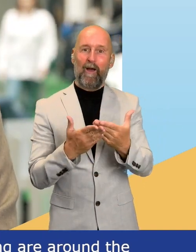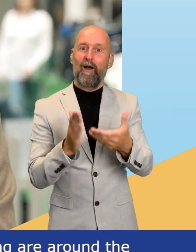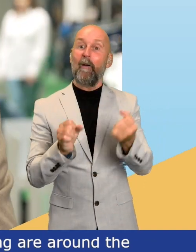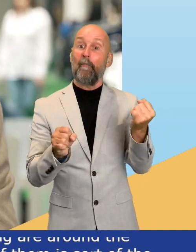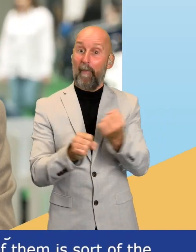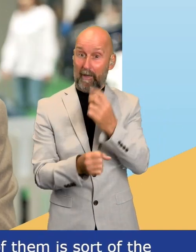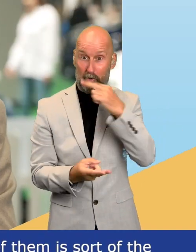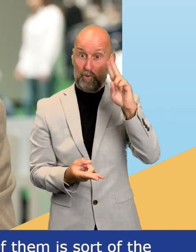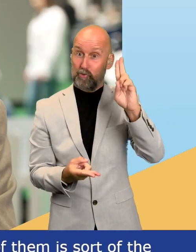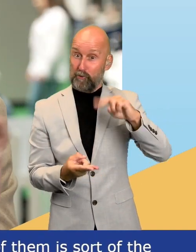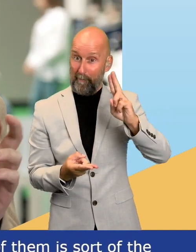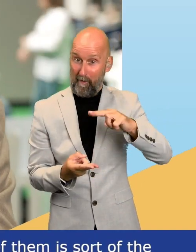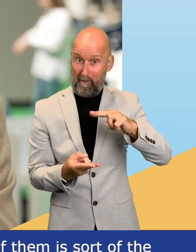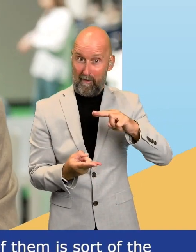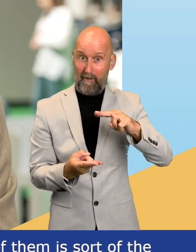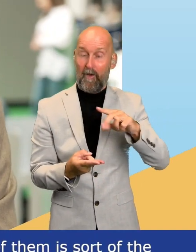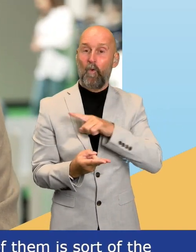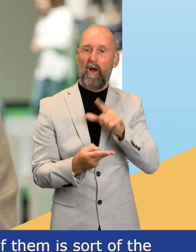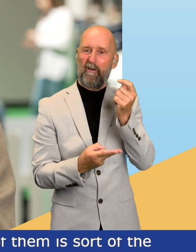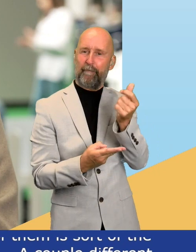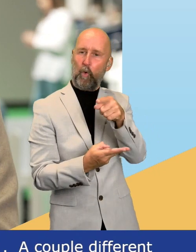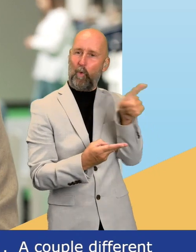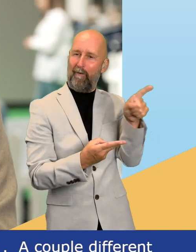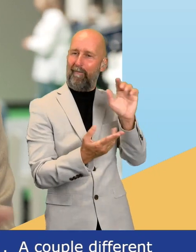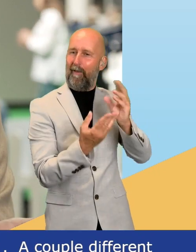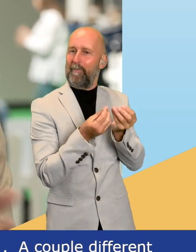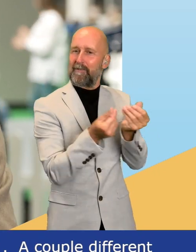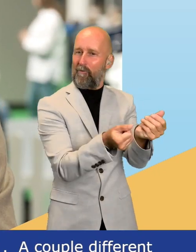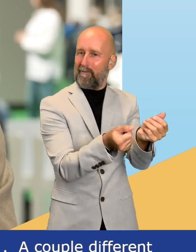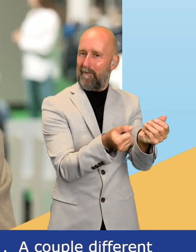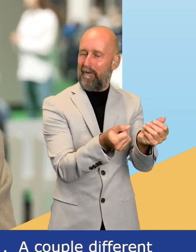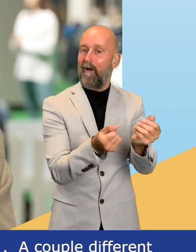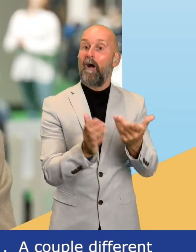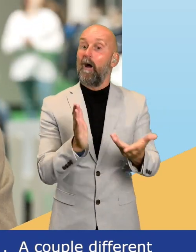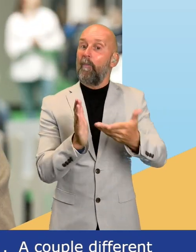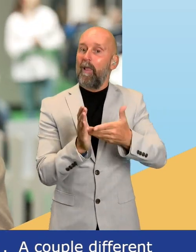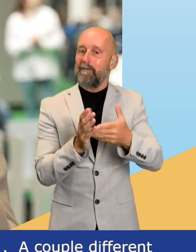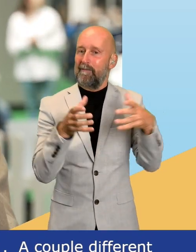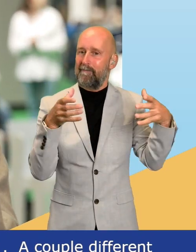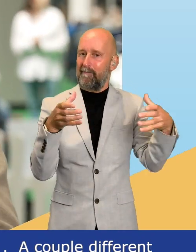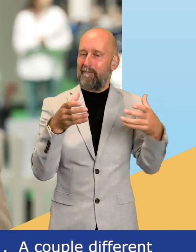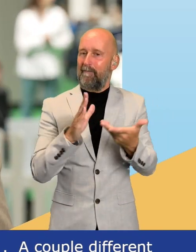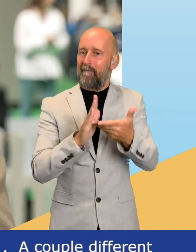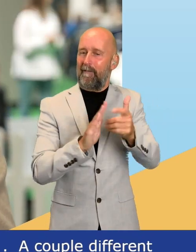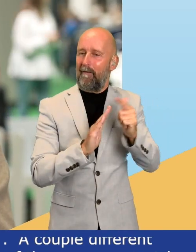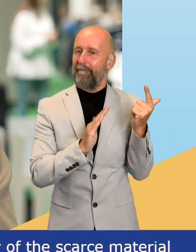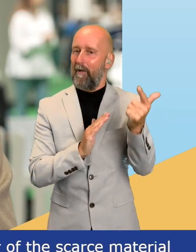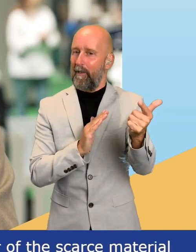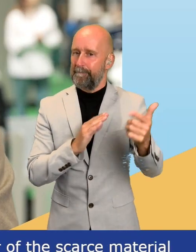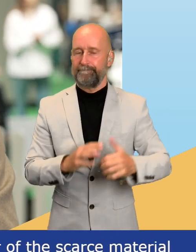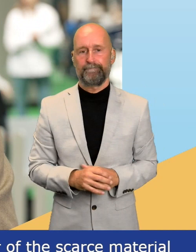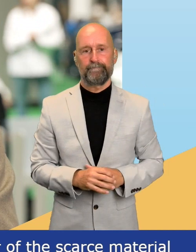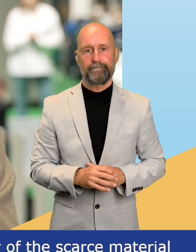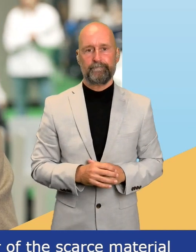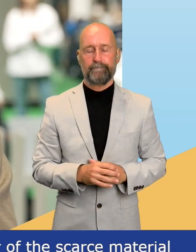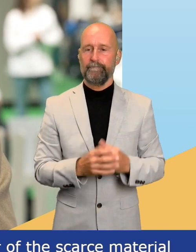cheaper and use fewer of those scarce materials. And the other is, as I say, increasing energy density. And then I think the one of the big technologies